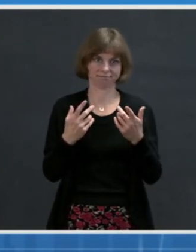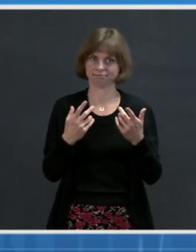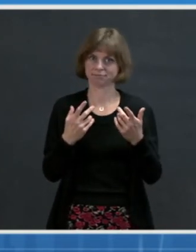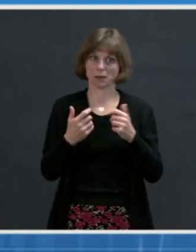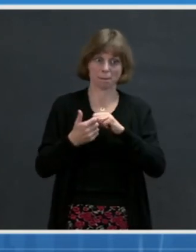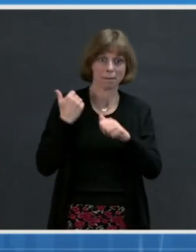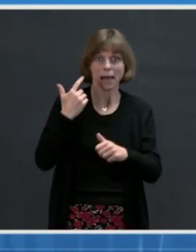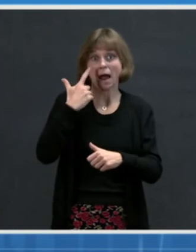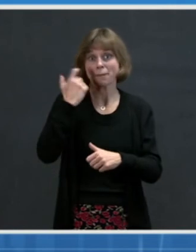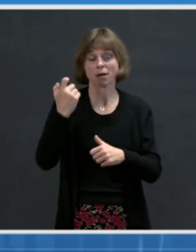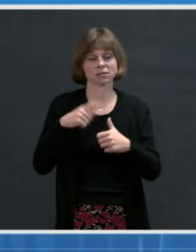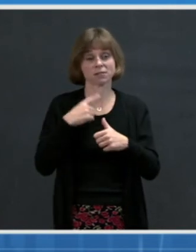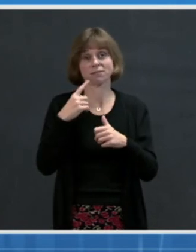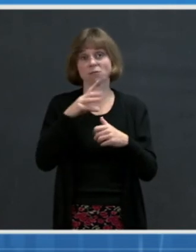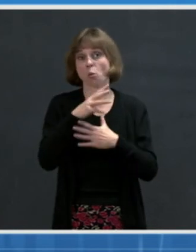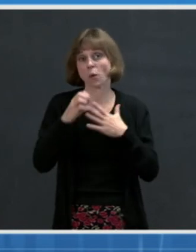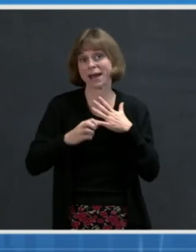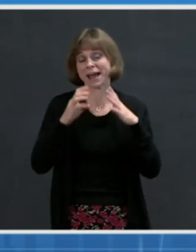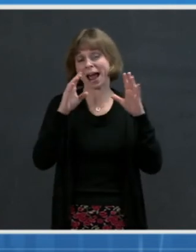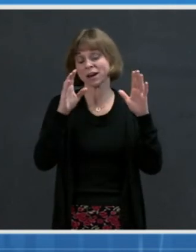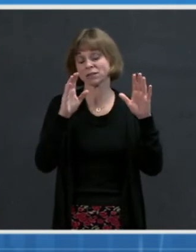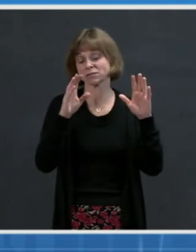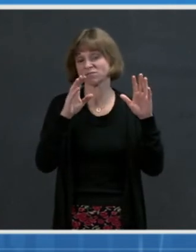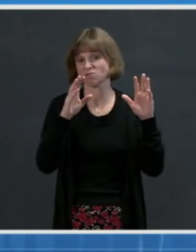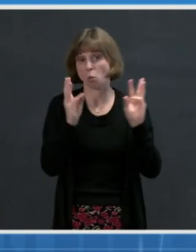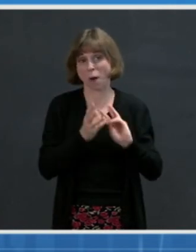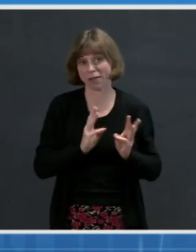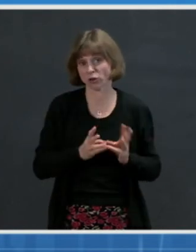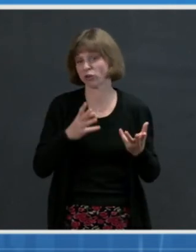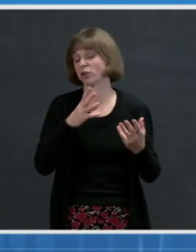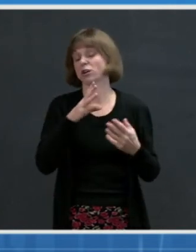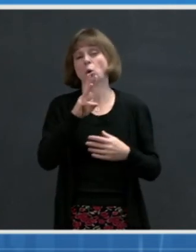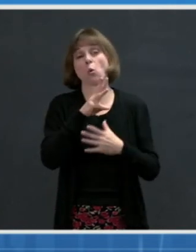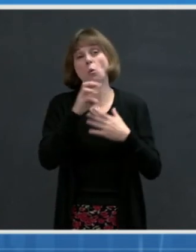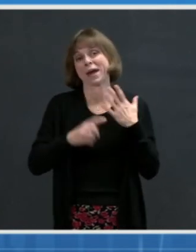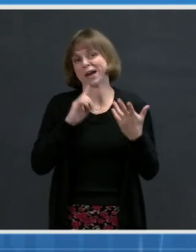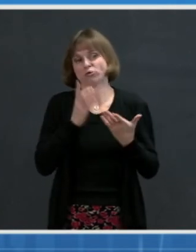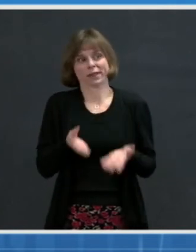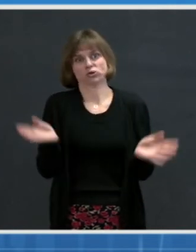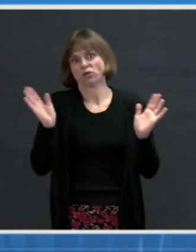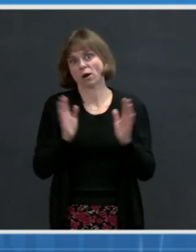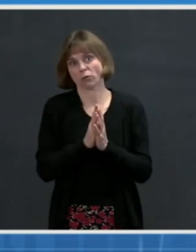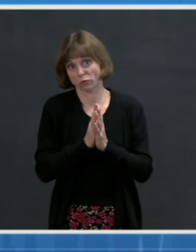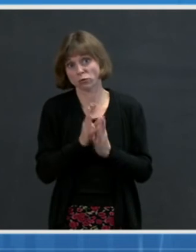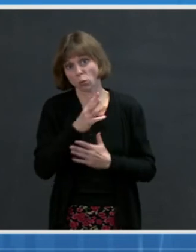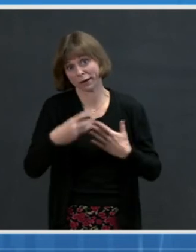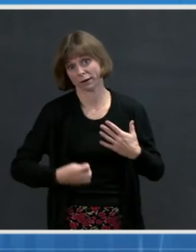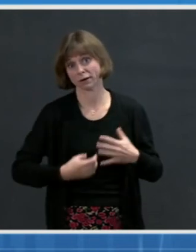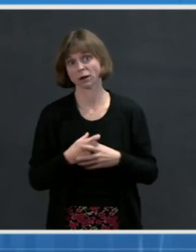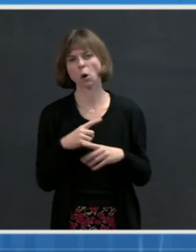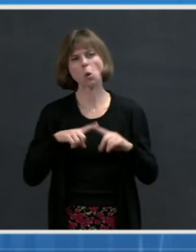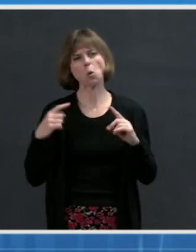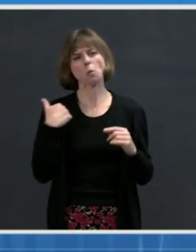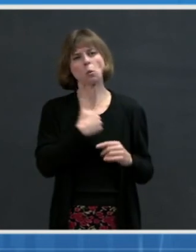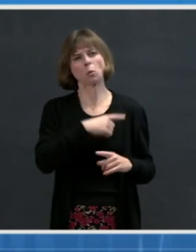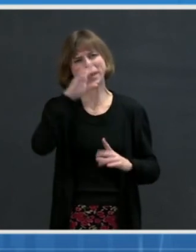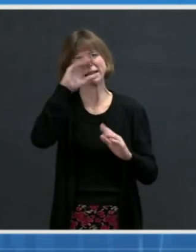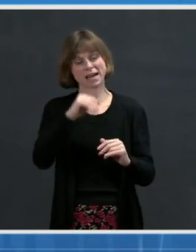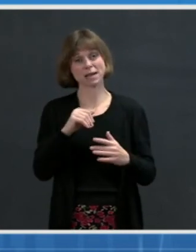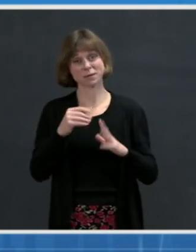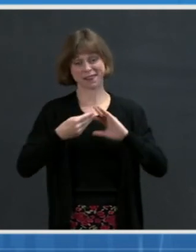the weekend overall. We anticipate that the rate of vaccinations will increase markedly